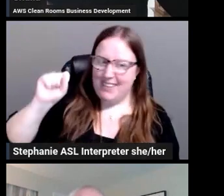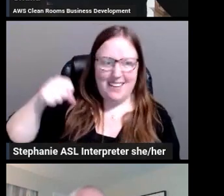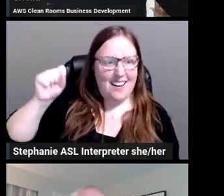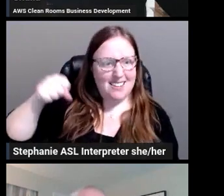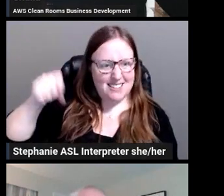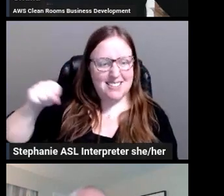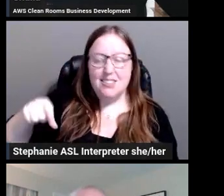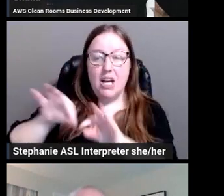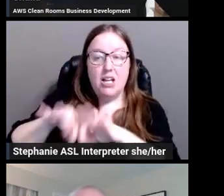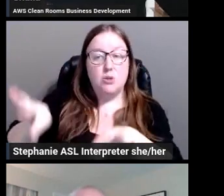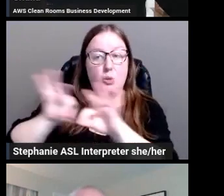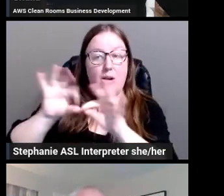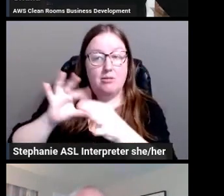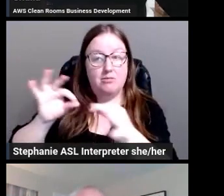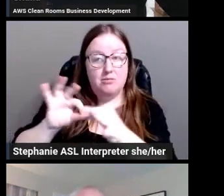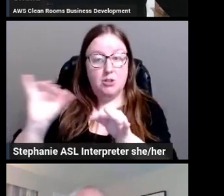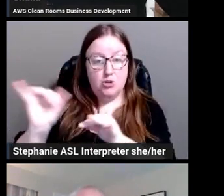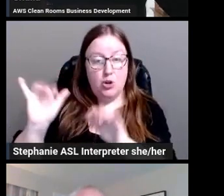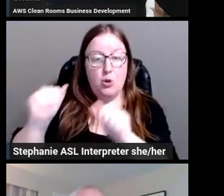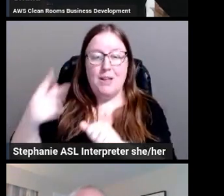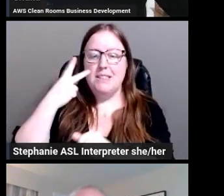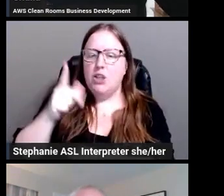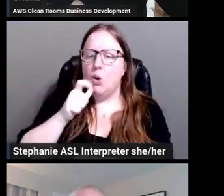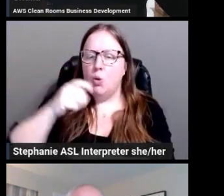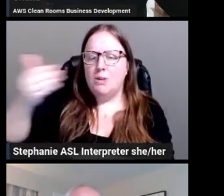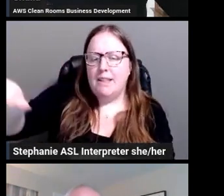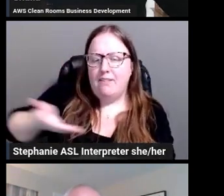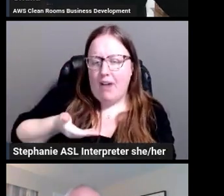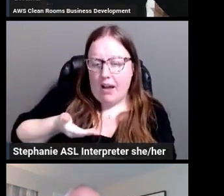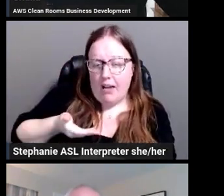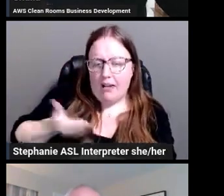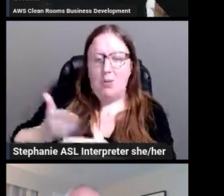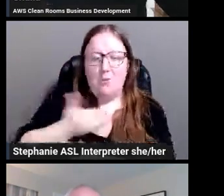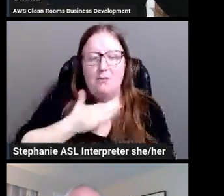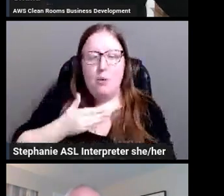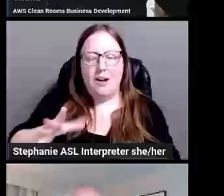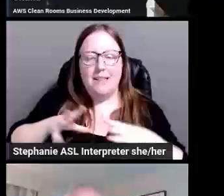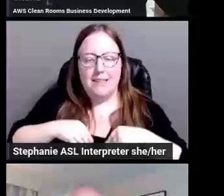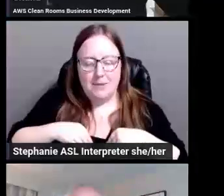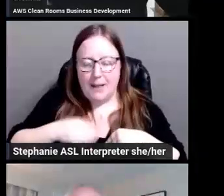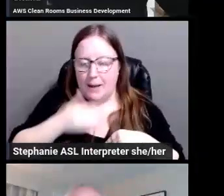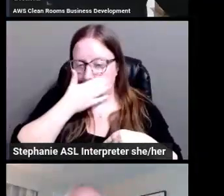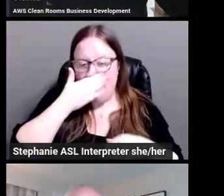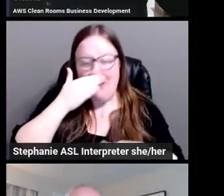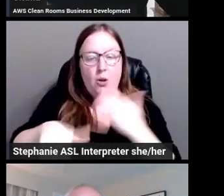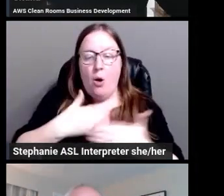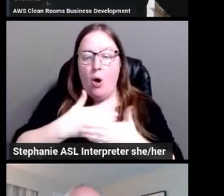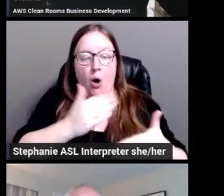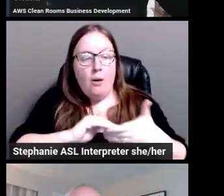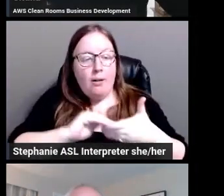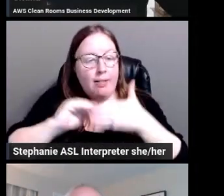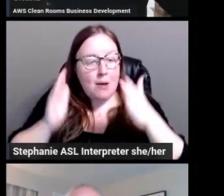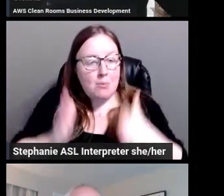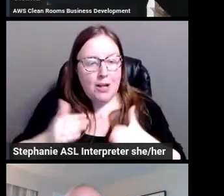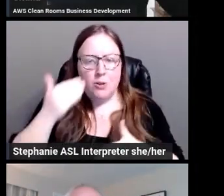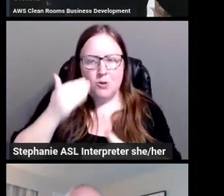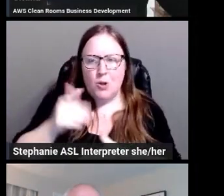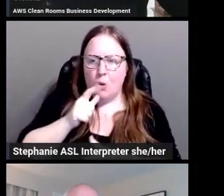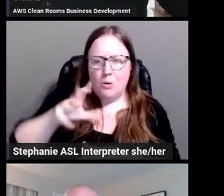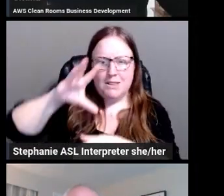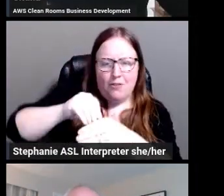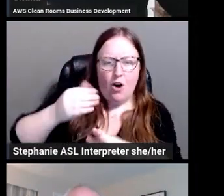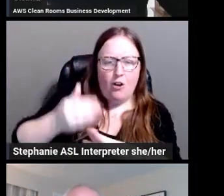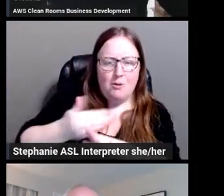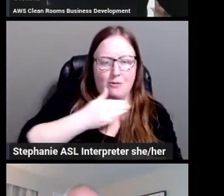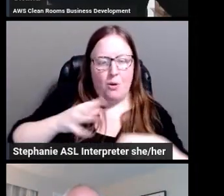worth calling out that you can see who's invited to the collaboration before accepting. So all collaborators know who's participating before